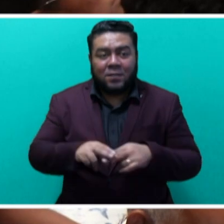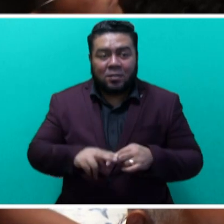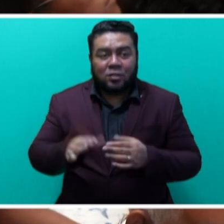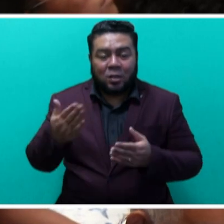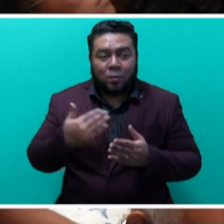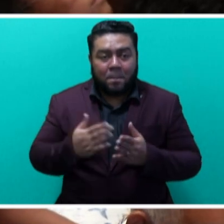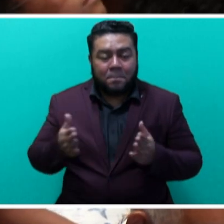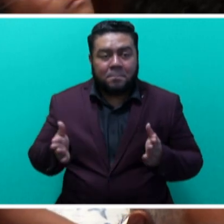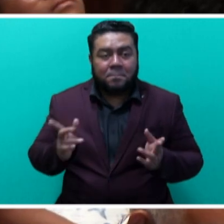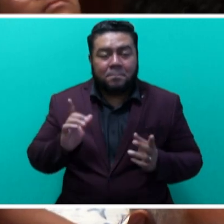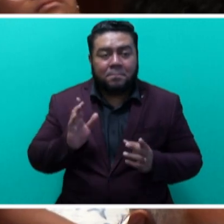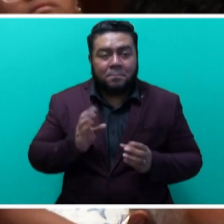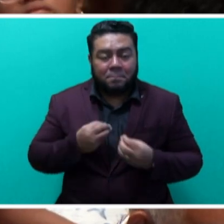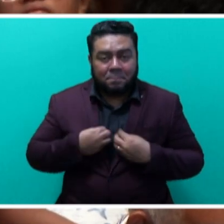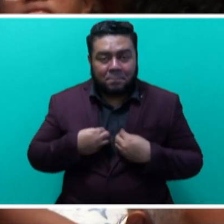Limited Company,